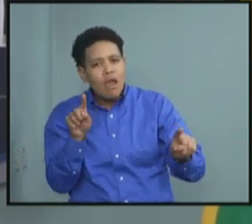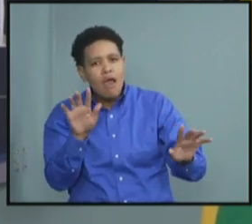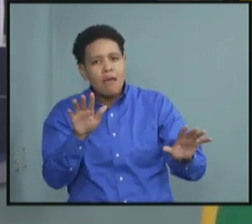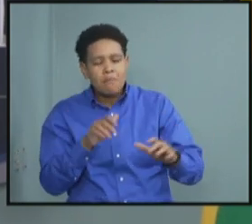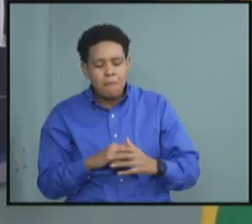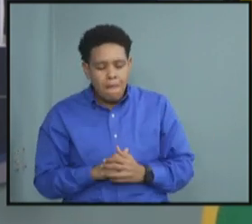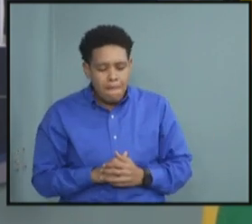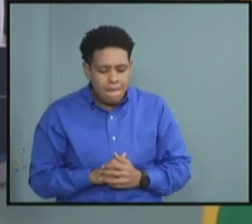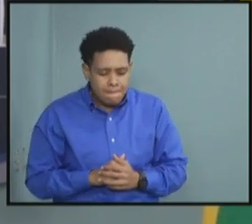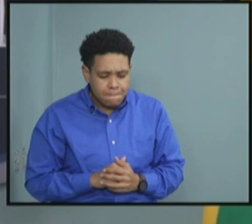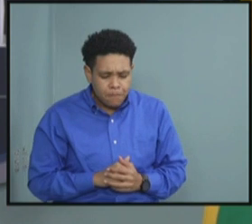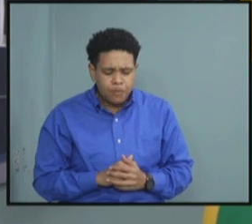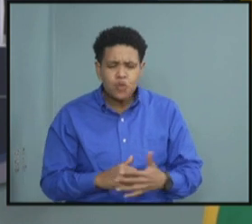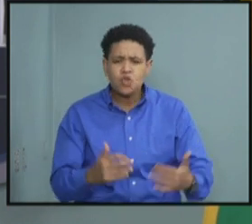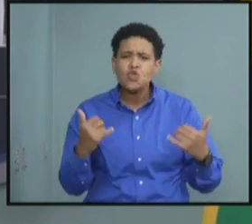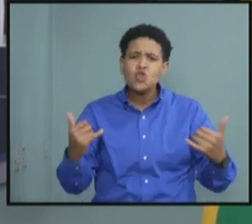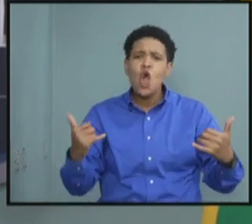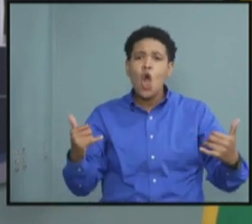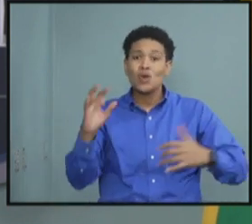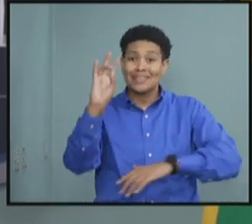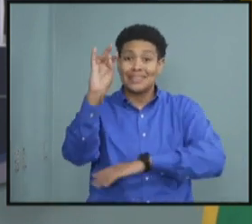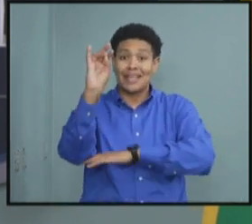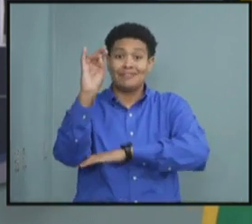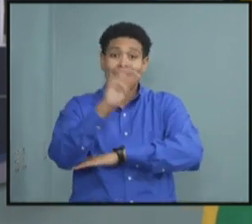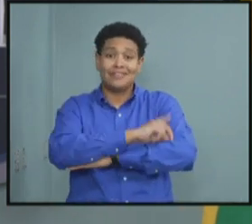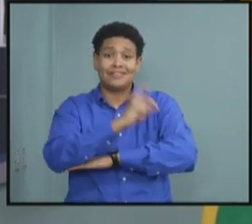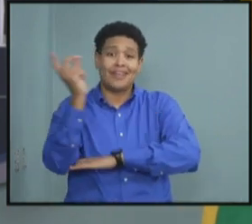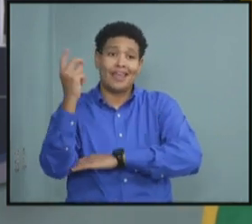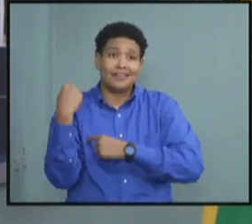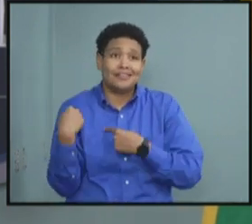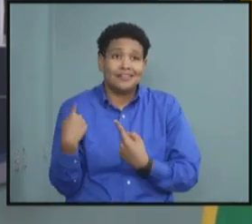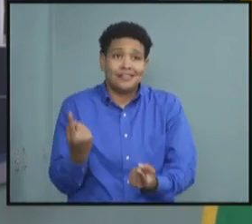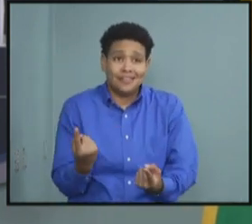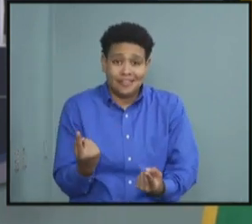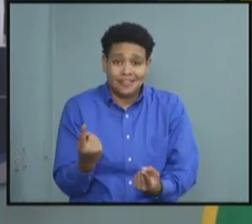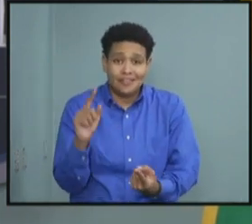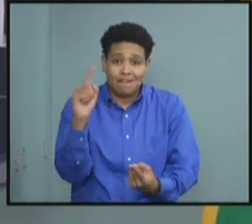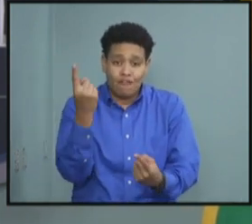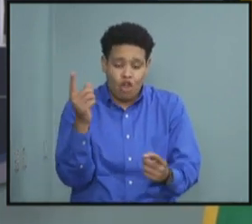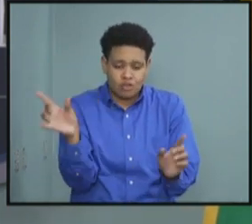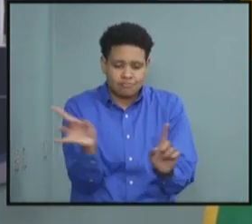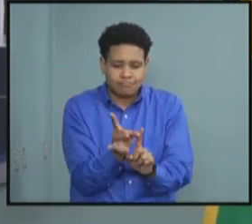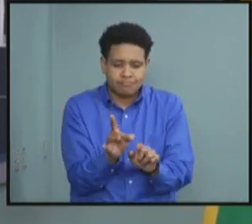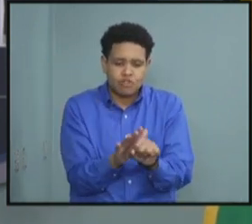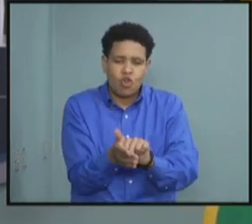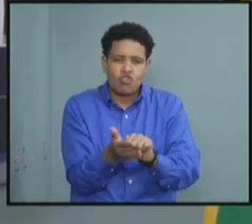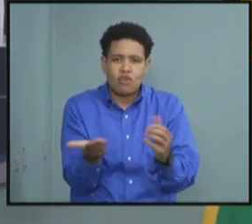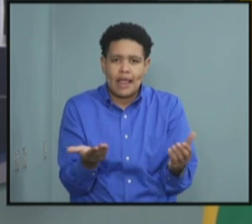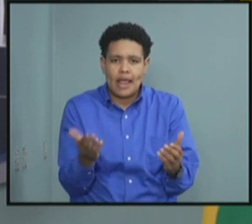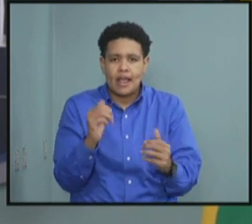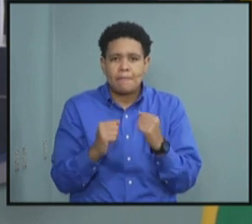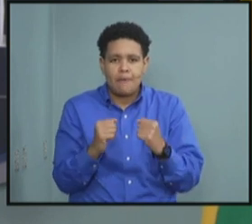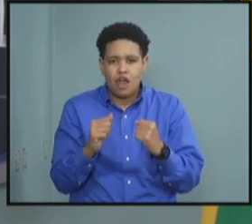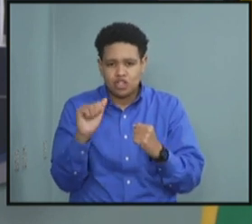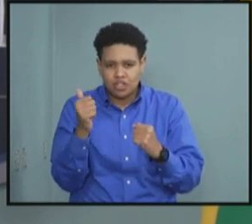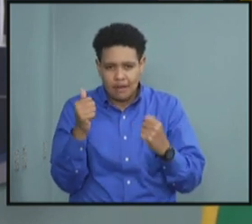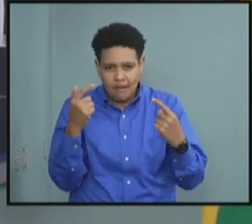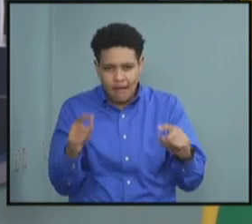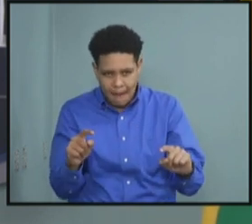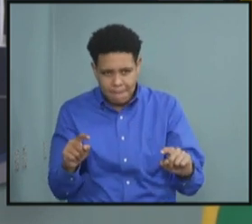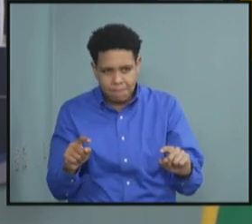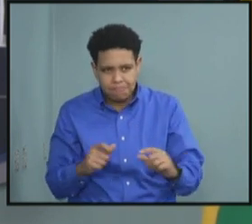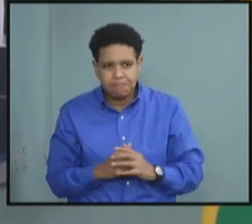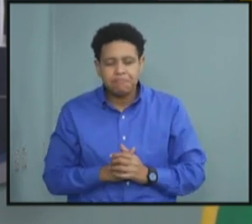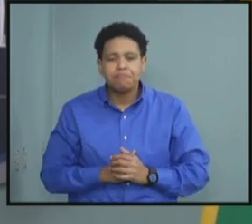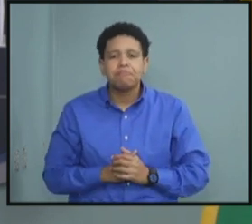It has now been 70 days since our first case of COVID-19